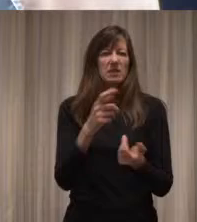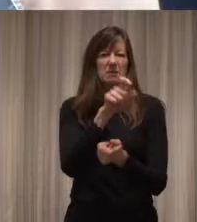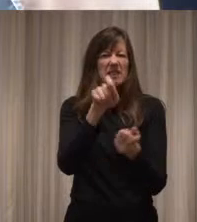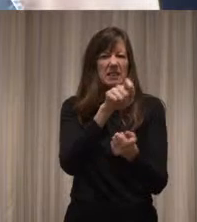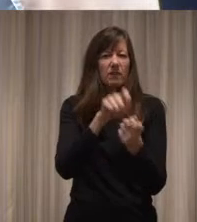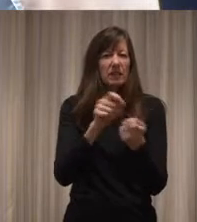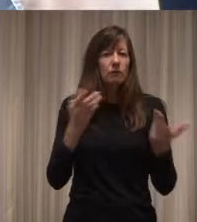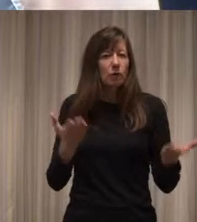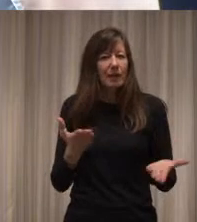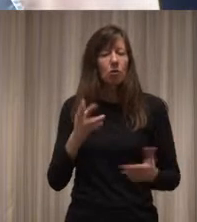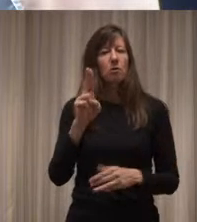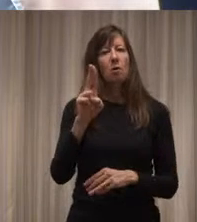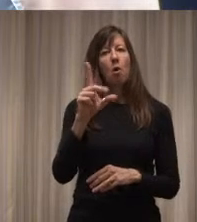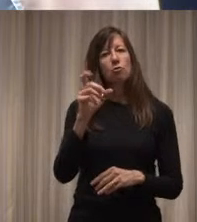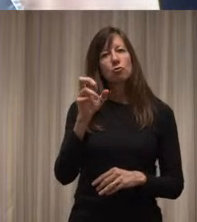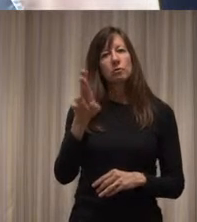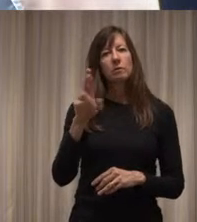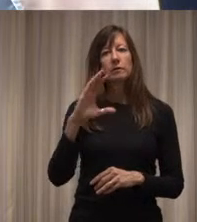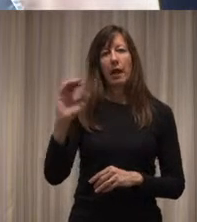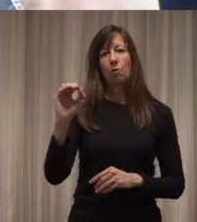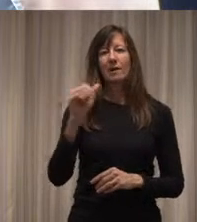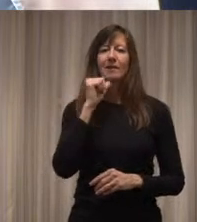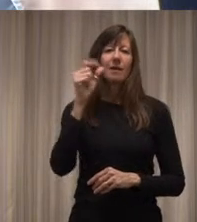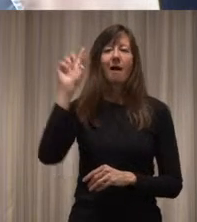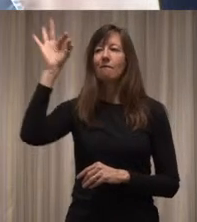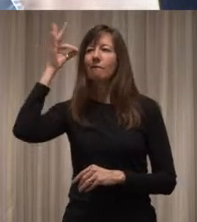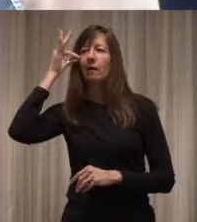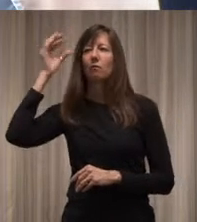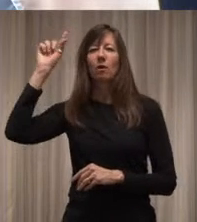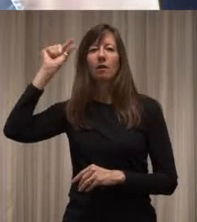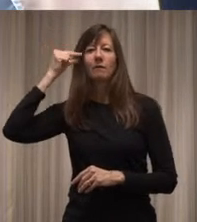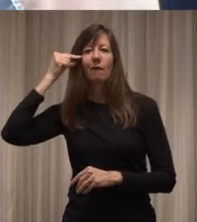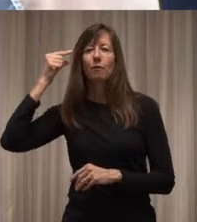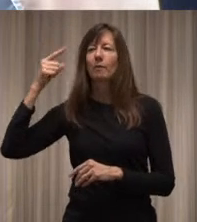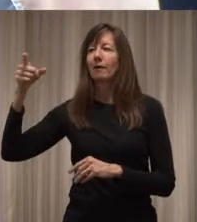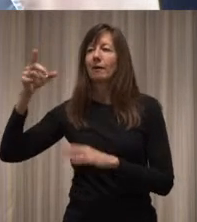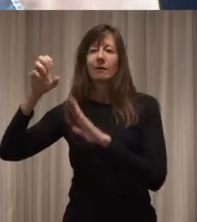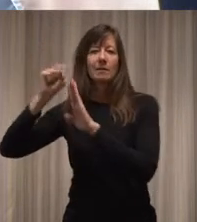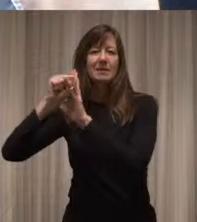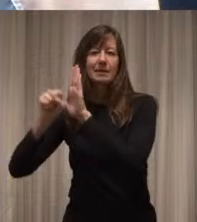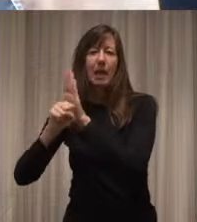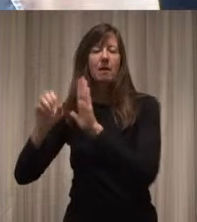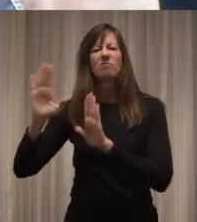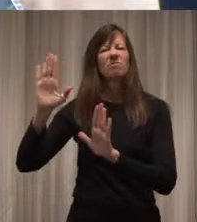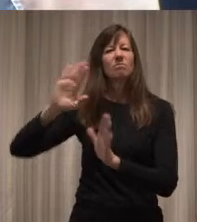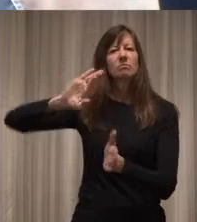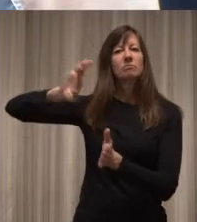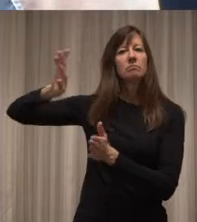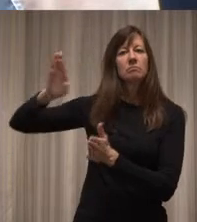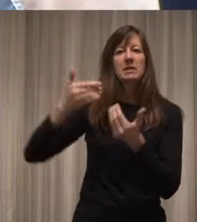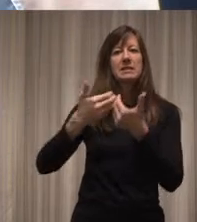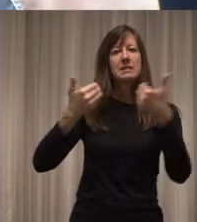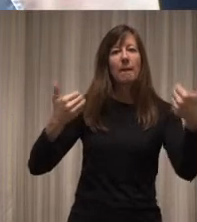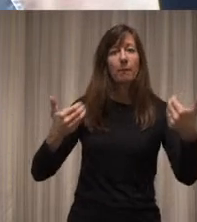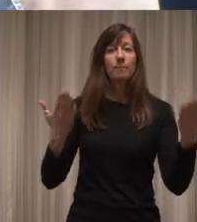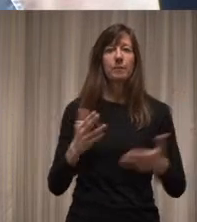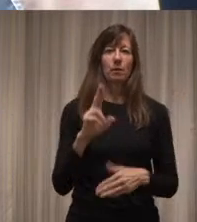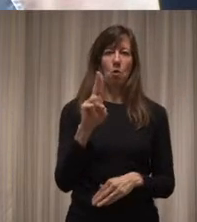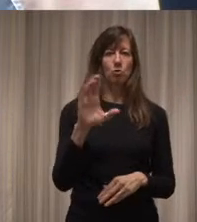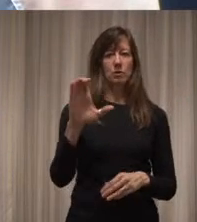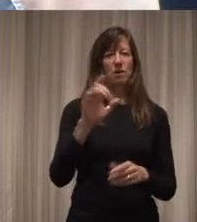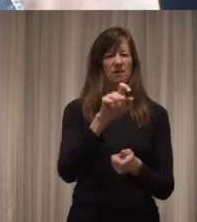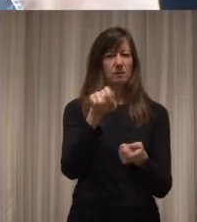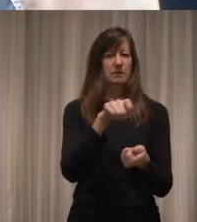thought it was important to have this for each of you. So please go there and check that out and sign up if you want